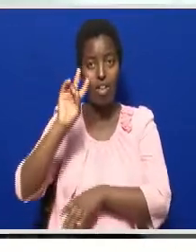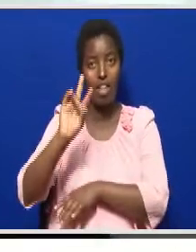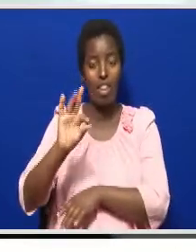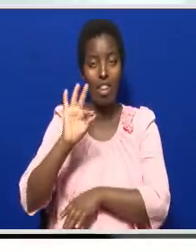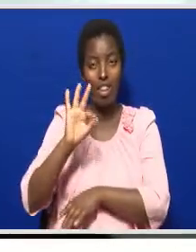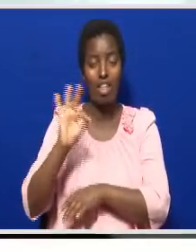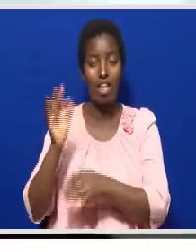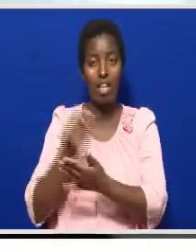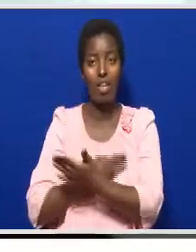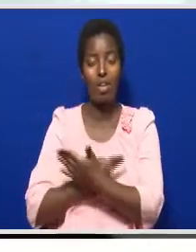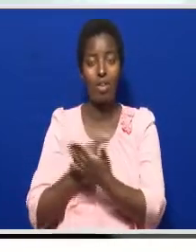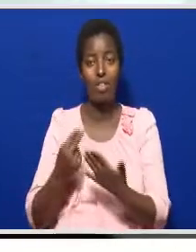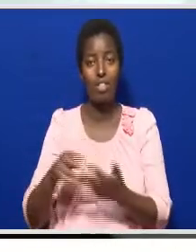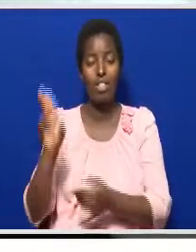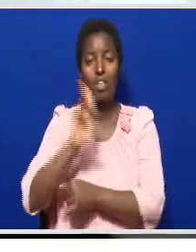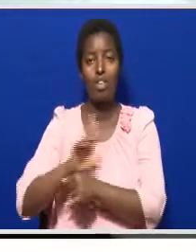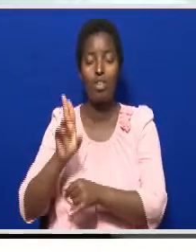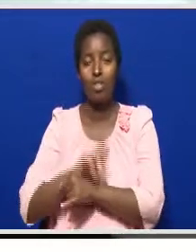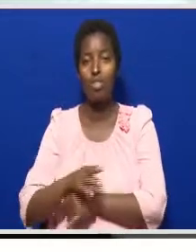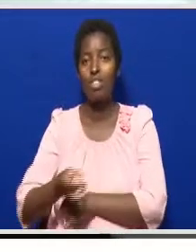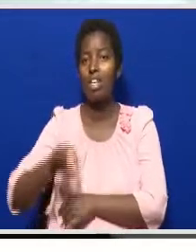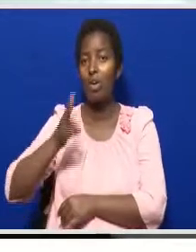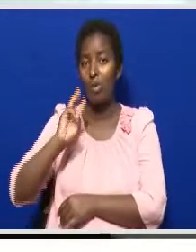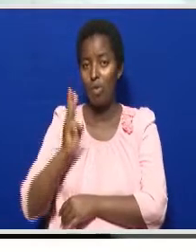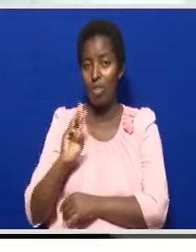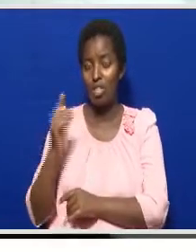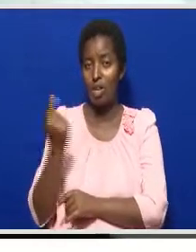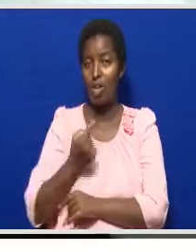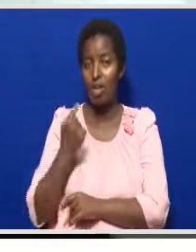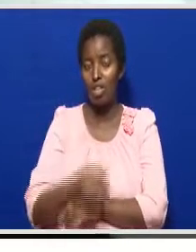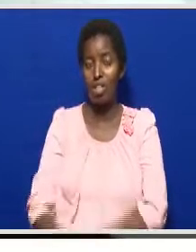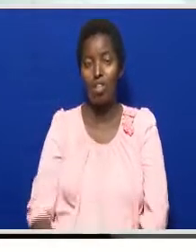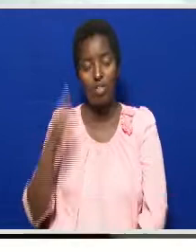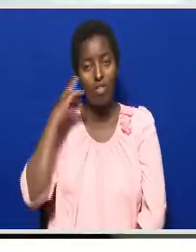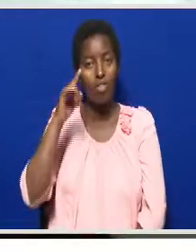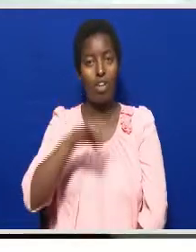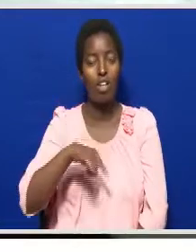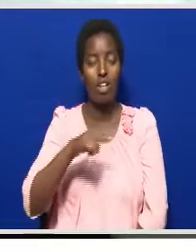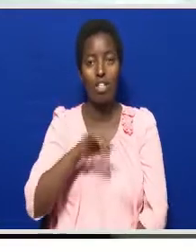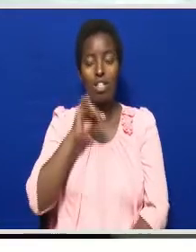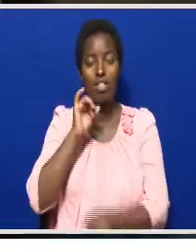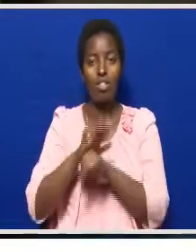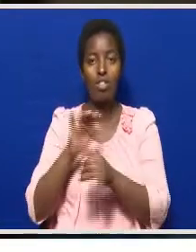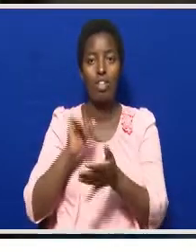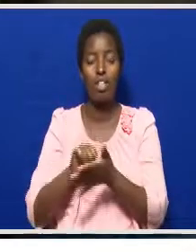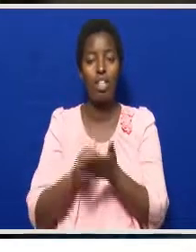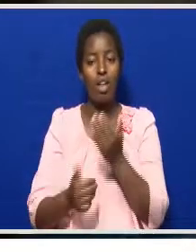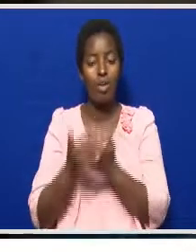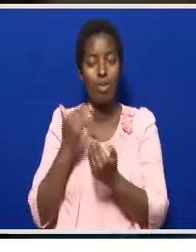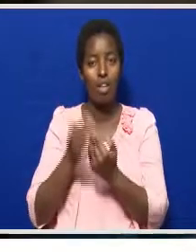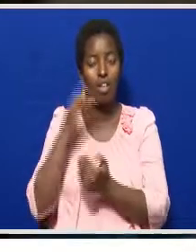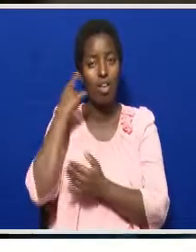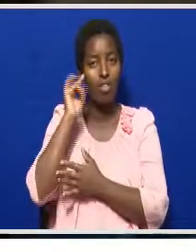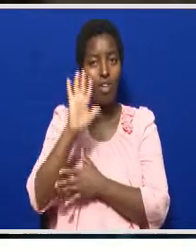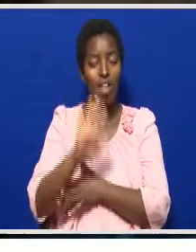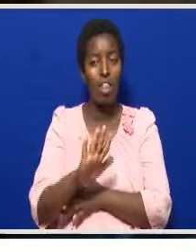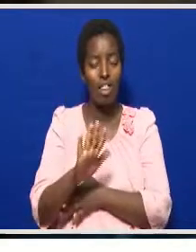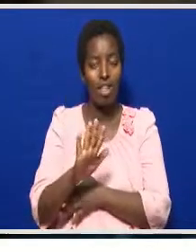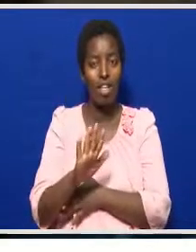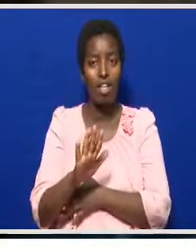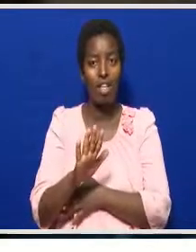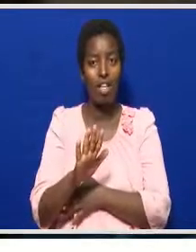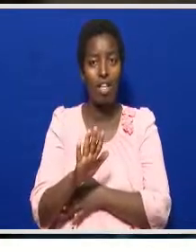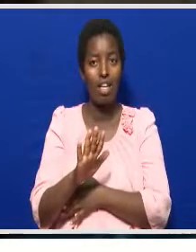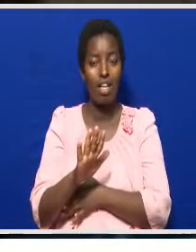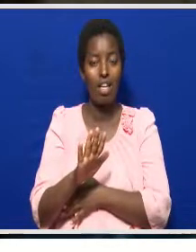weeks. Using only salt water. So for us, it's an issue of ensuring that we take care of their kidneys, and also